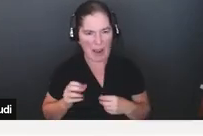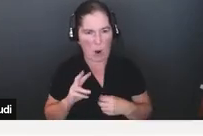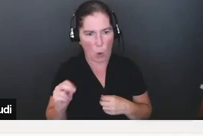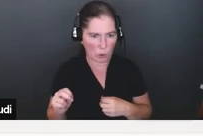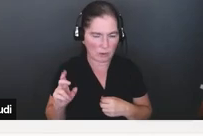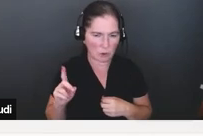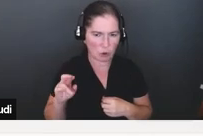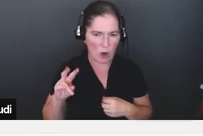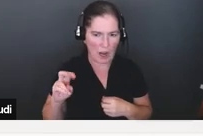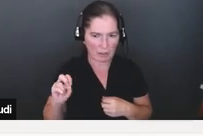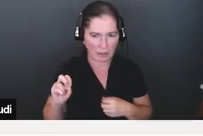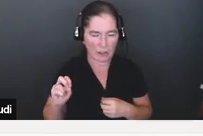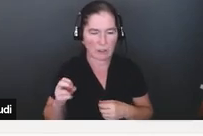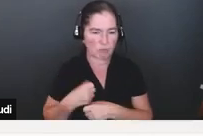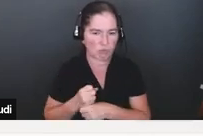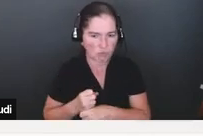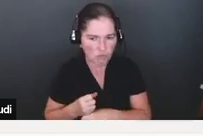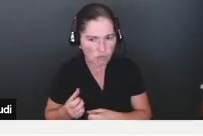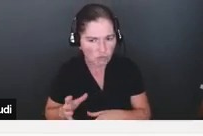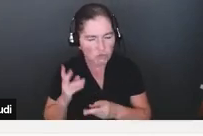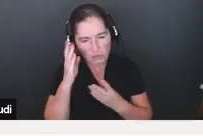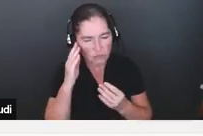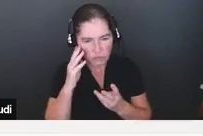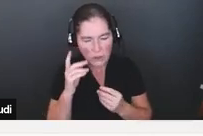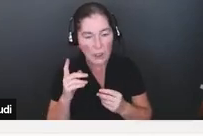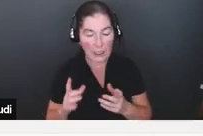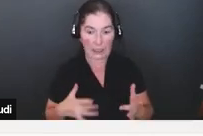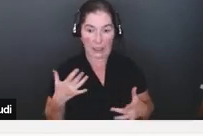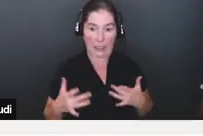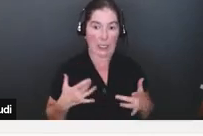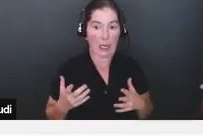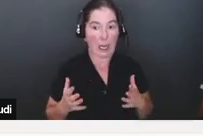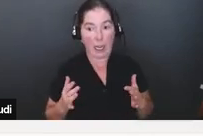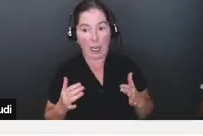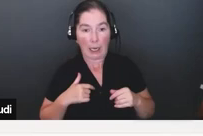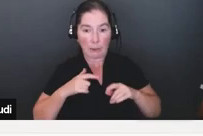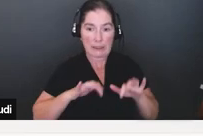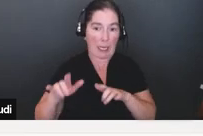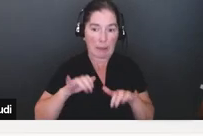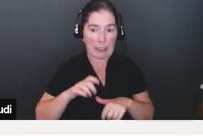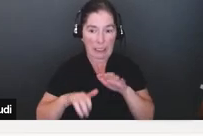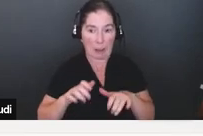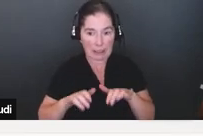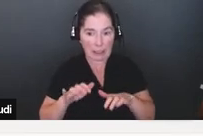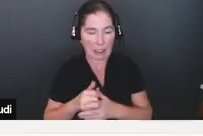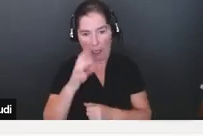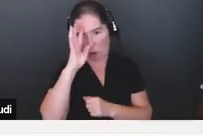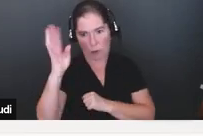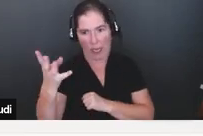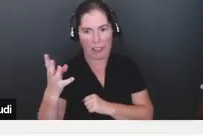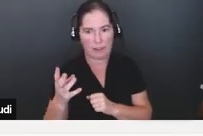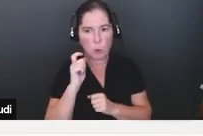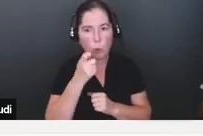that I've created, things that I'm already thinking about. Like I was so excited. I just was typing on the road trip and I created like all these